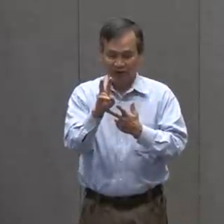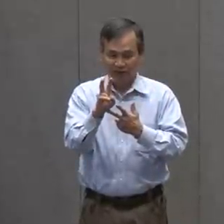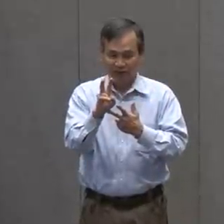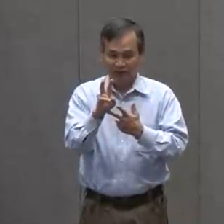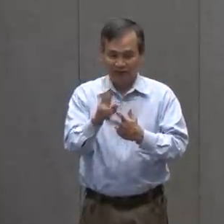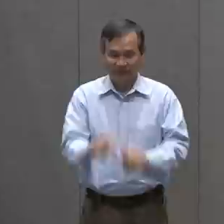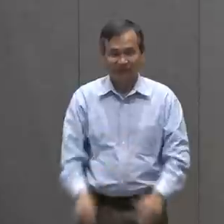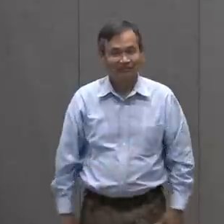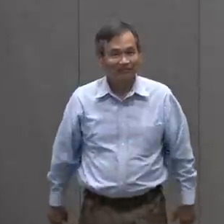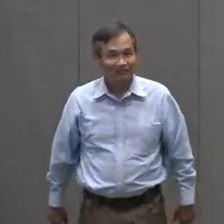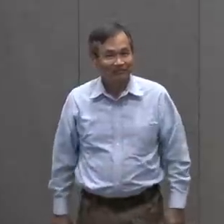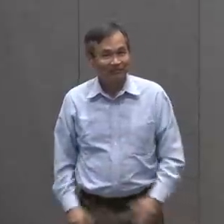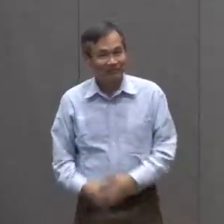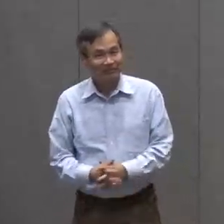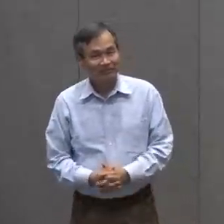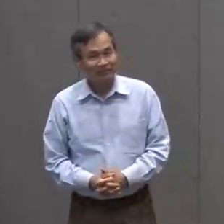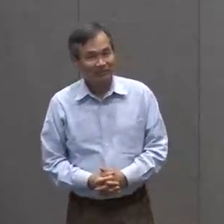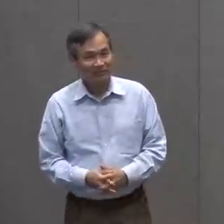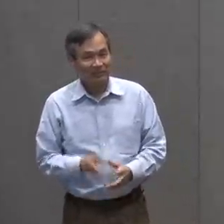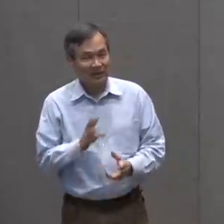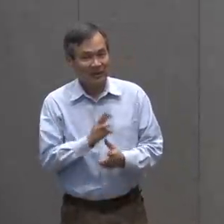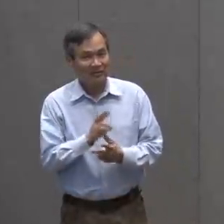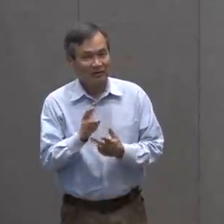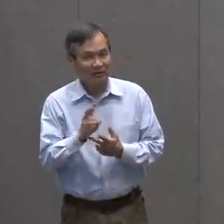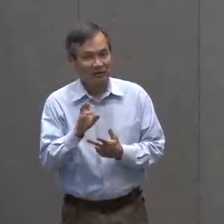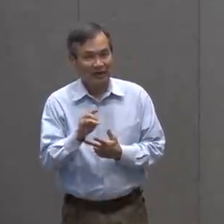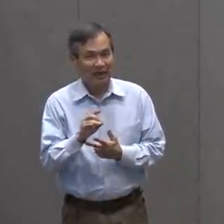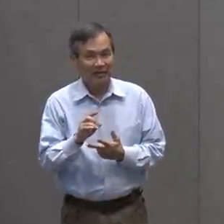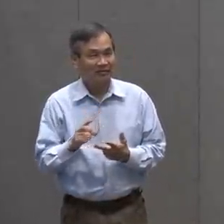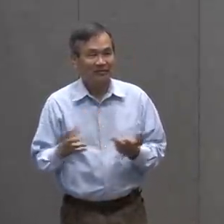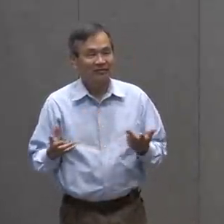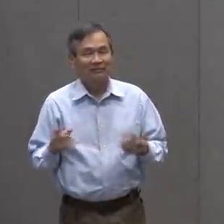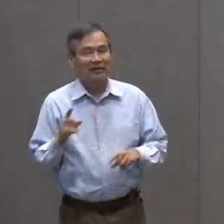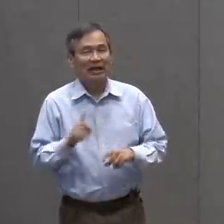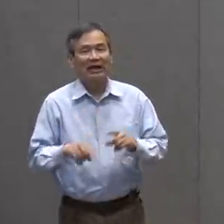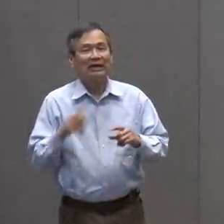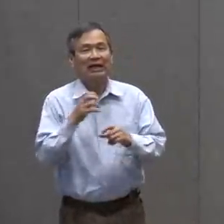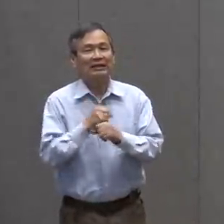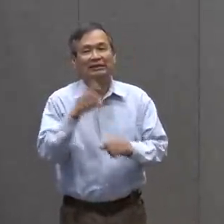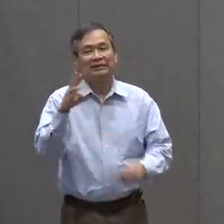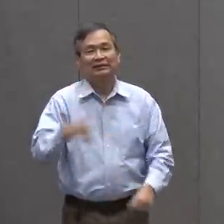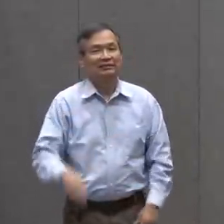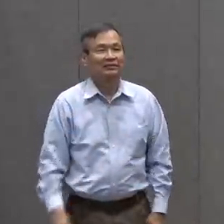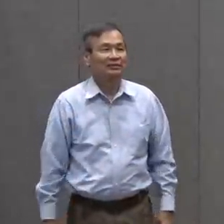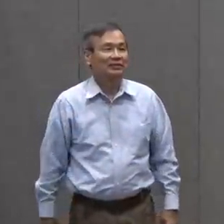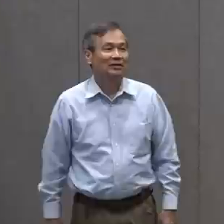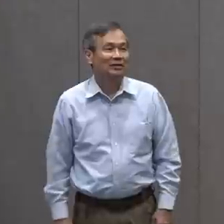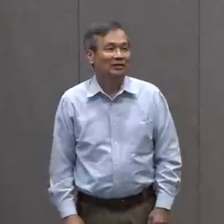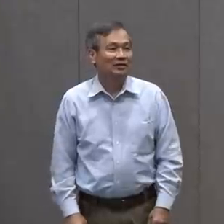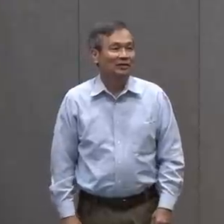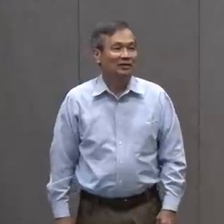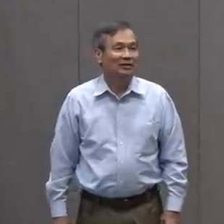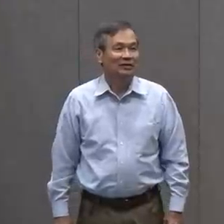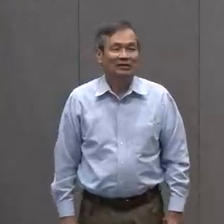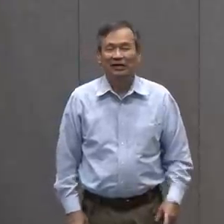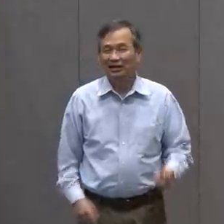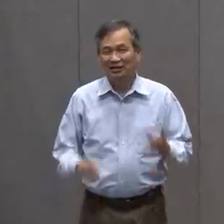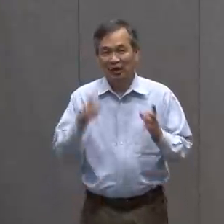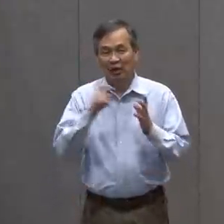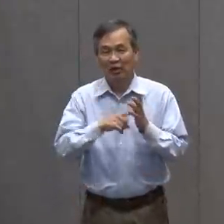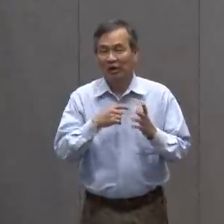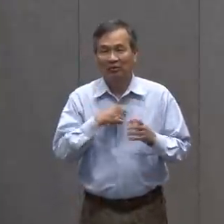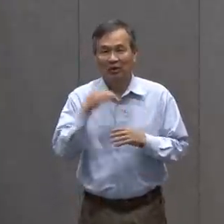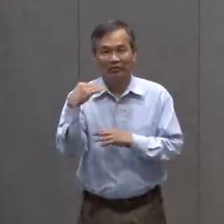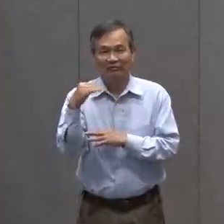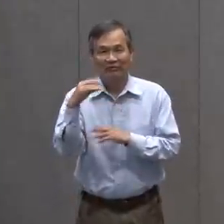let's see. Six plus two is eight. No, I don't think I'm gonna be able to do it either way. You notice I'm shaking my head right away. I'm like, nope, there's no way